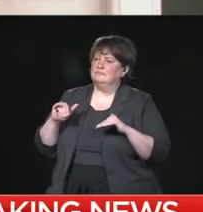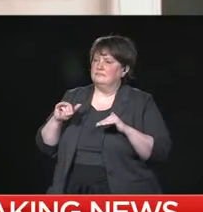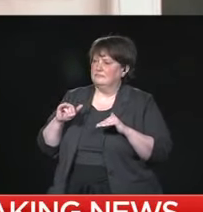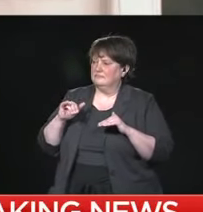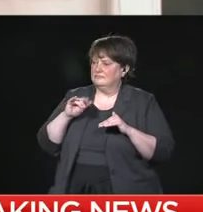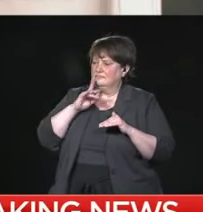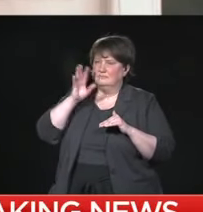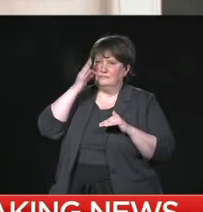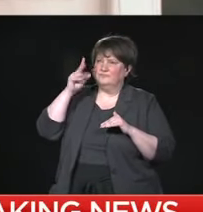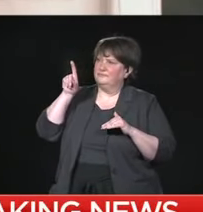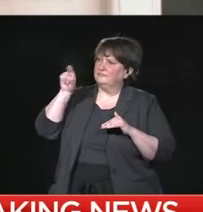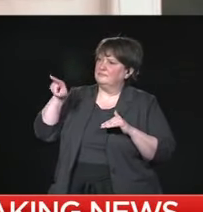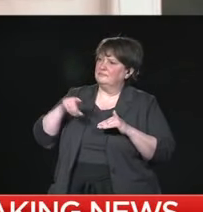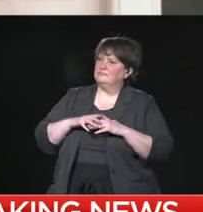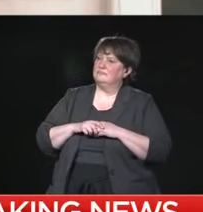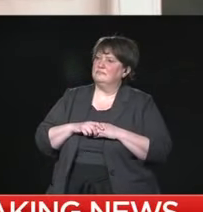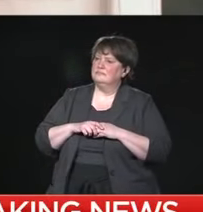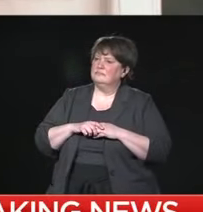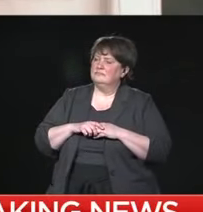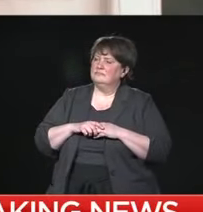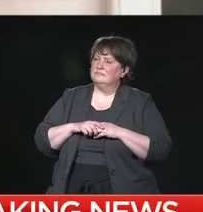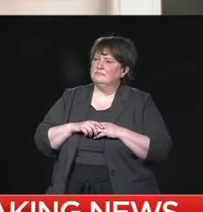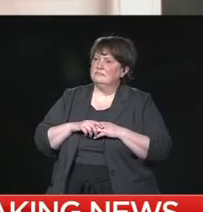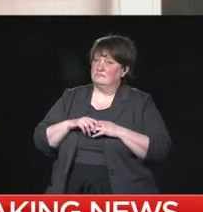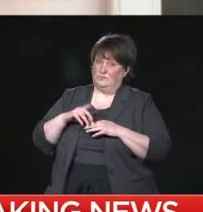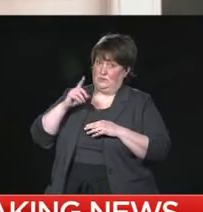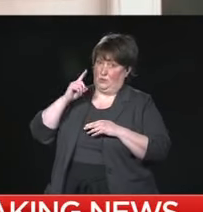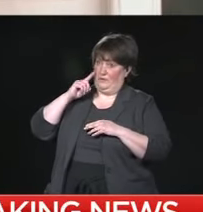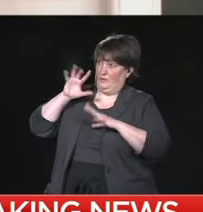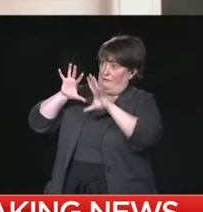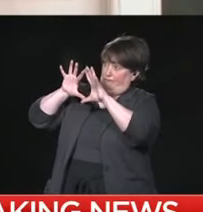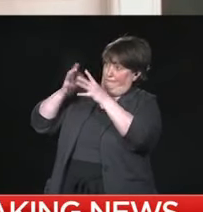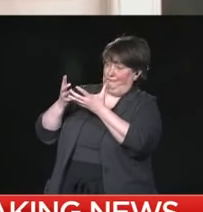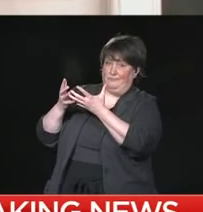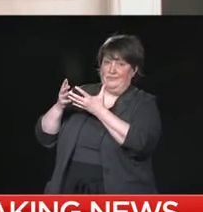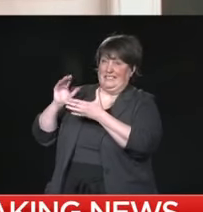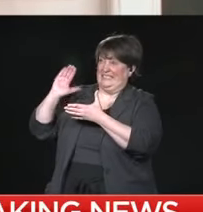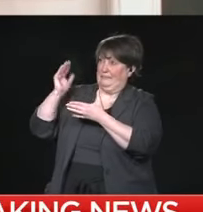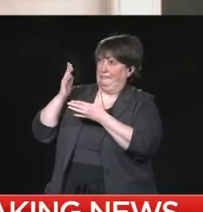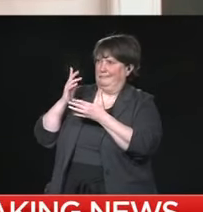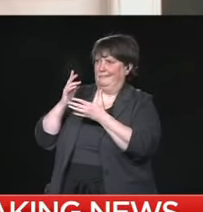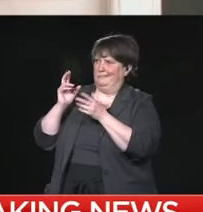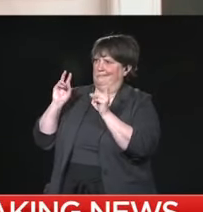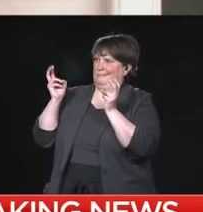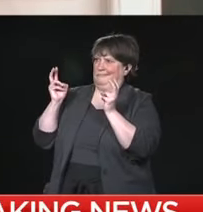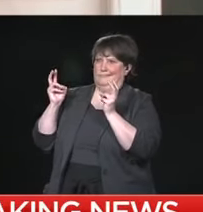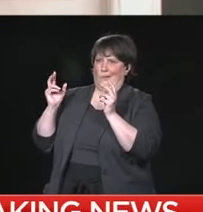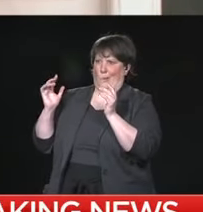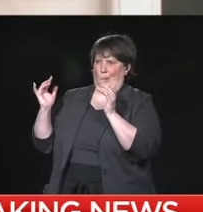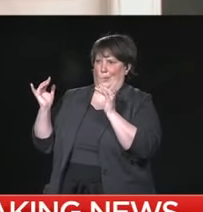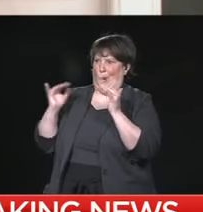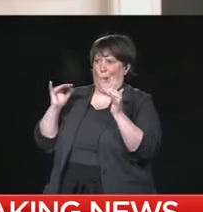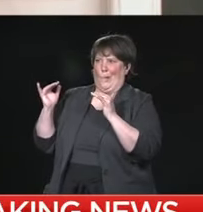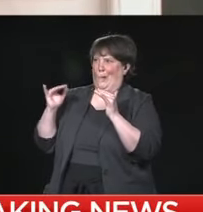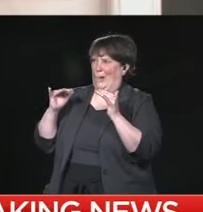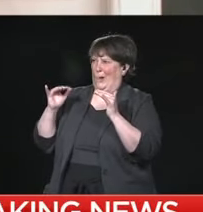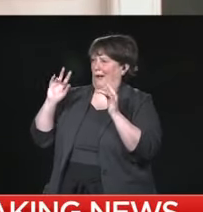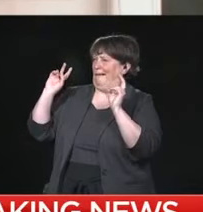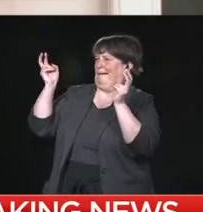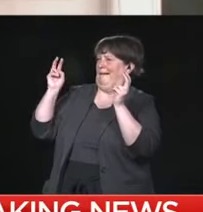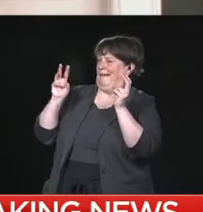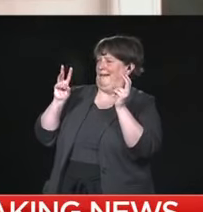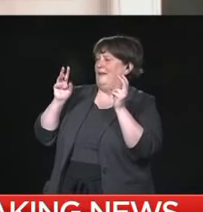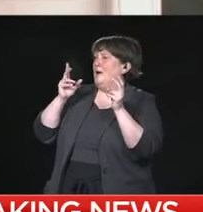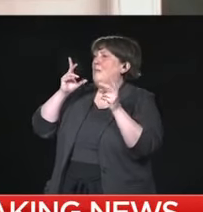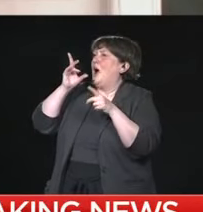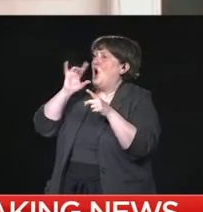international, il y a on the international level, there's like a mini war going on for the buying of such medical provisions. Are